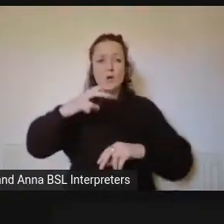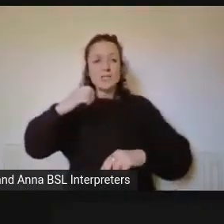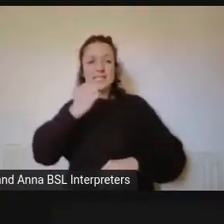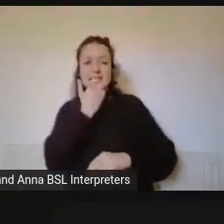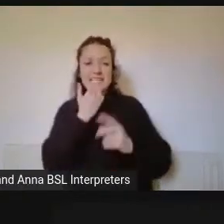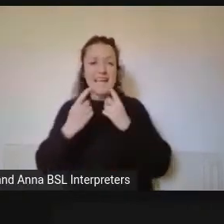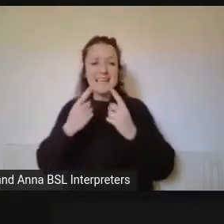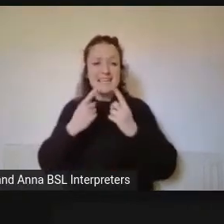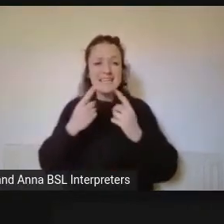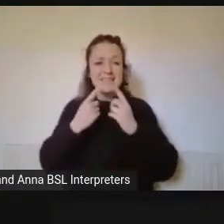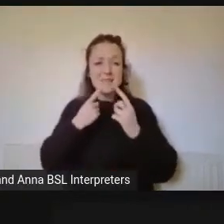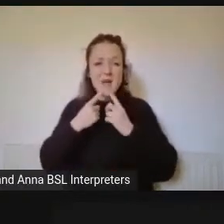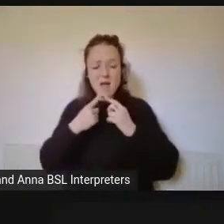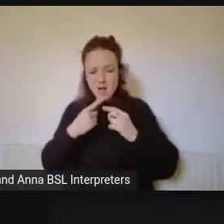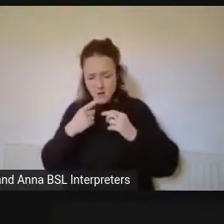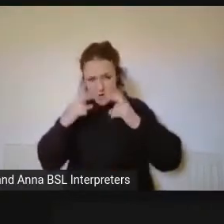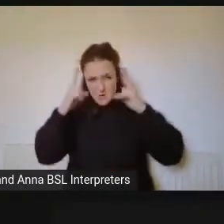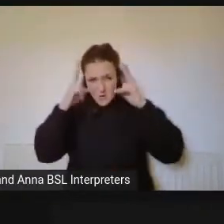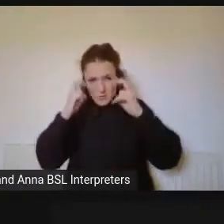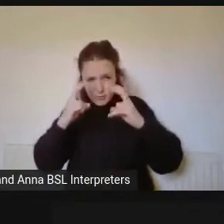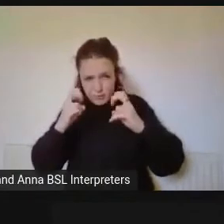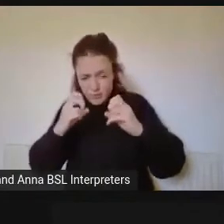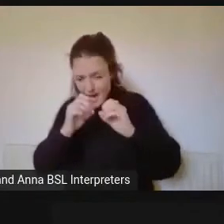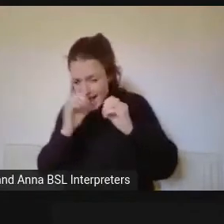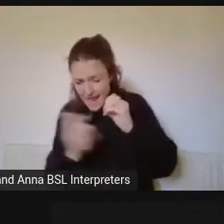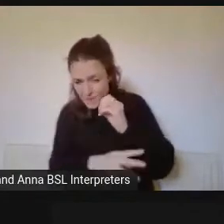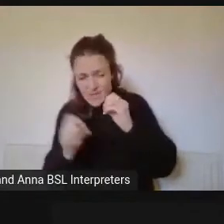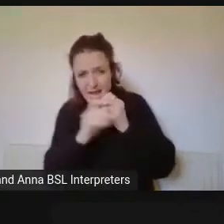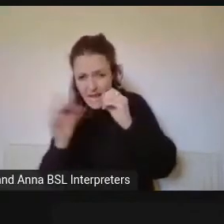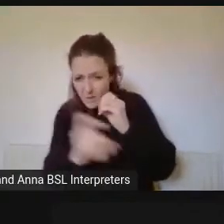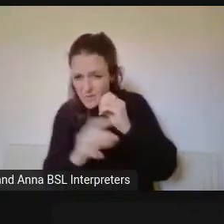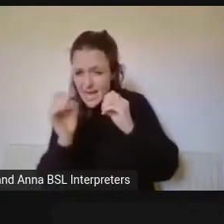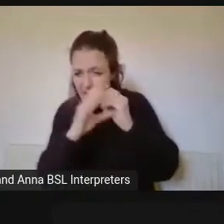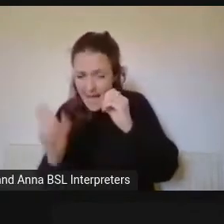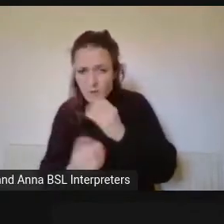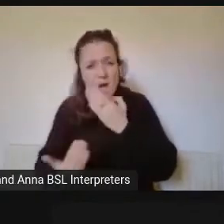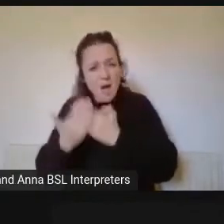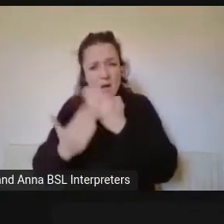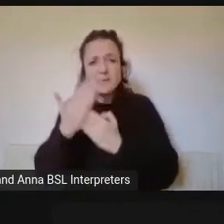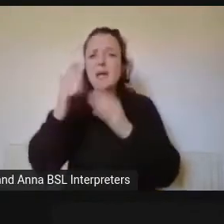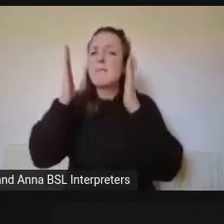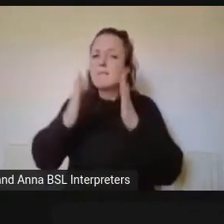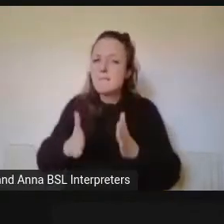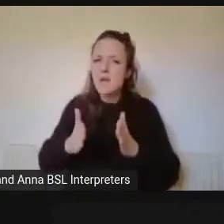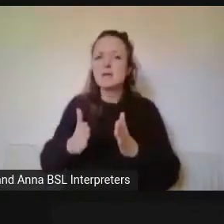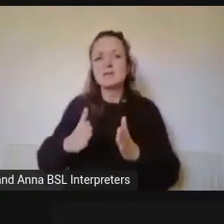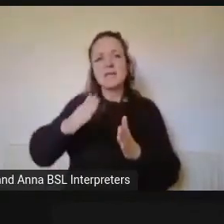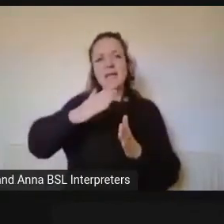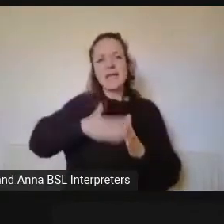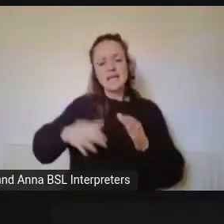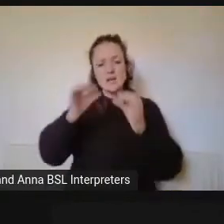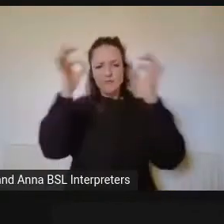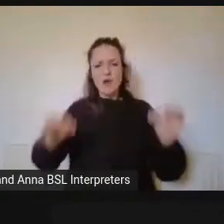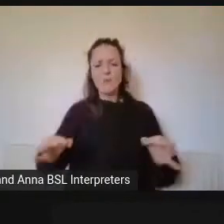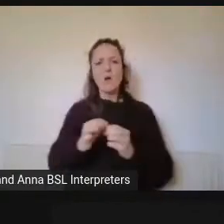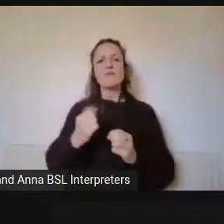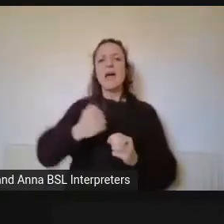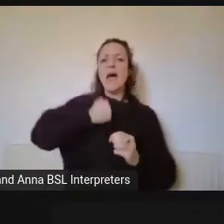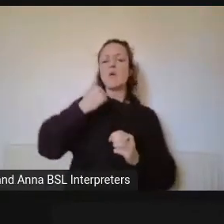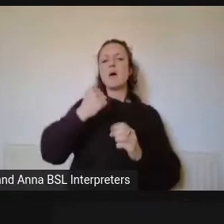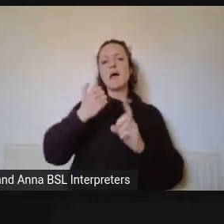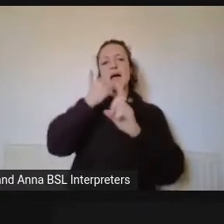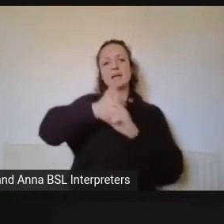picking to be done on that. We need a framework for that honesty and for that activism. So that as a data